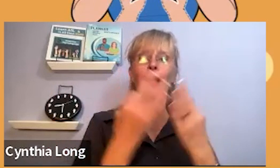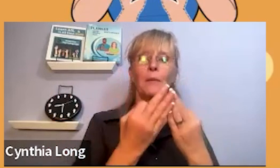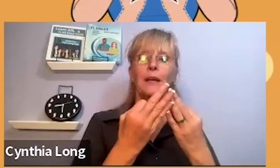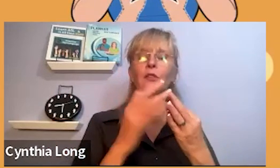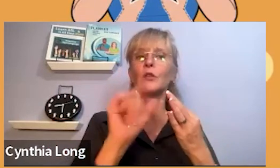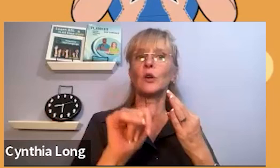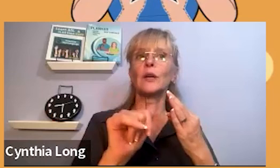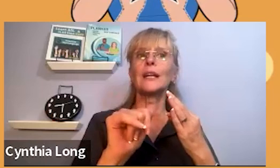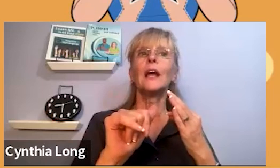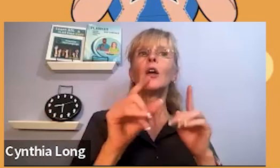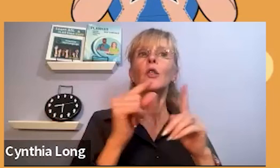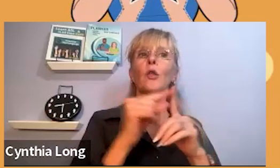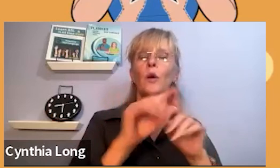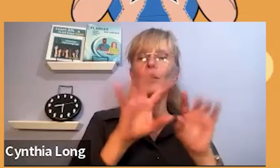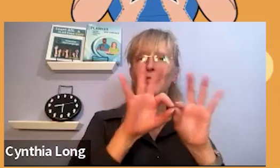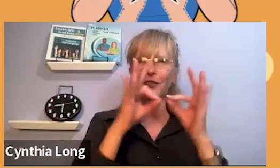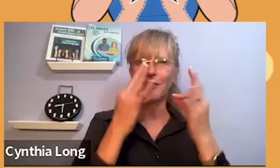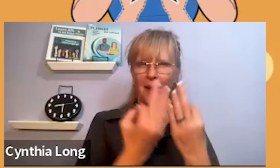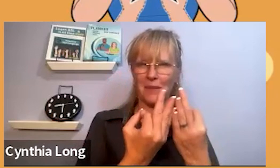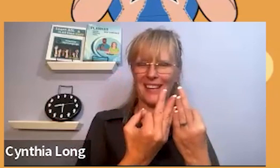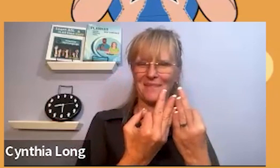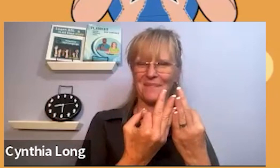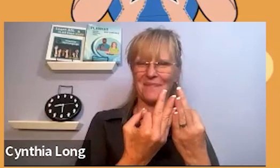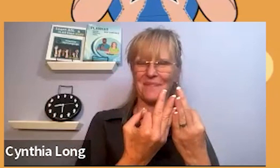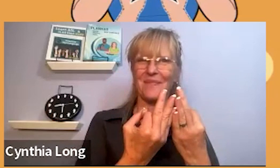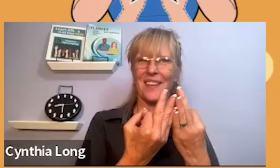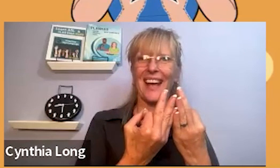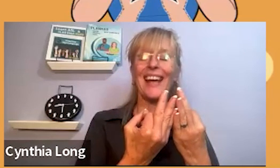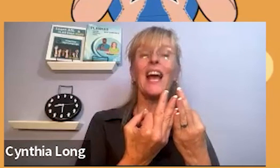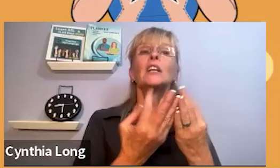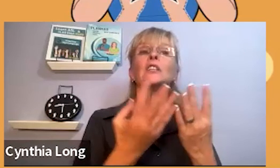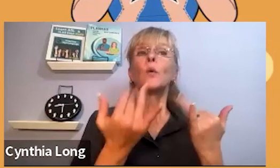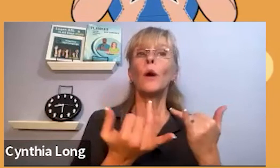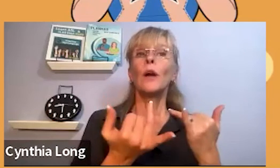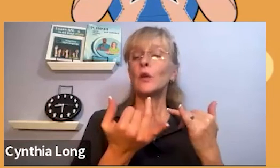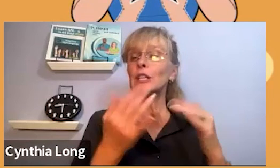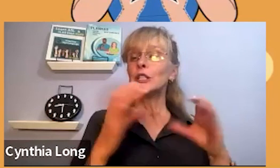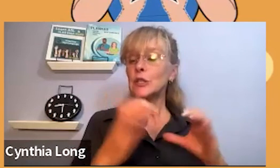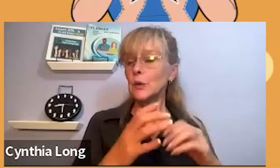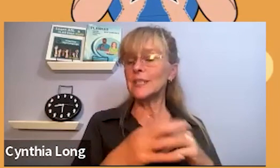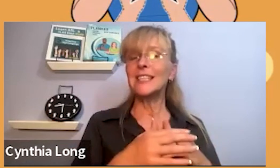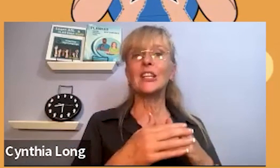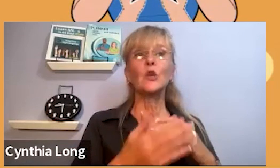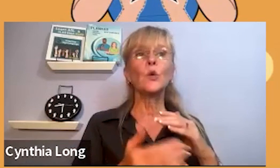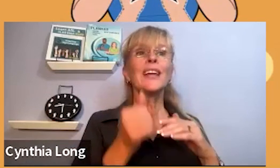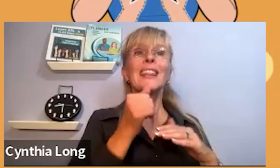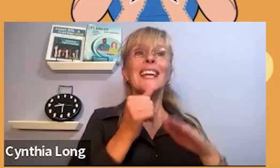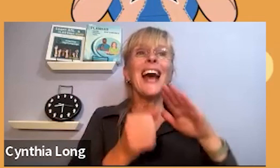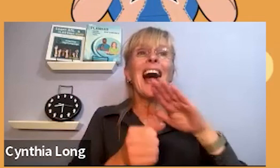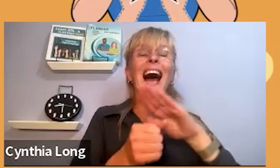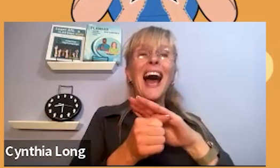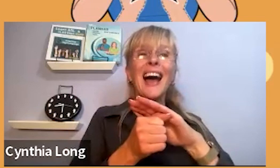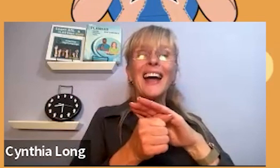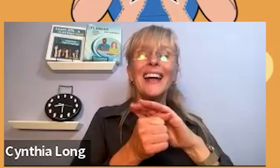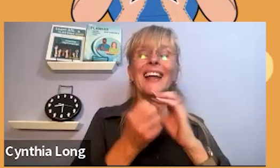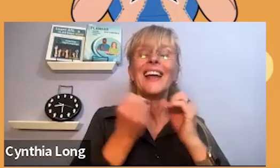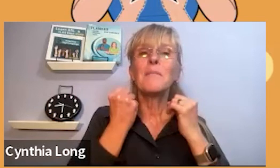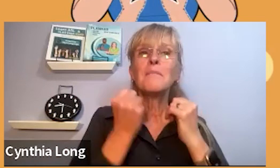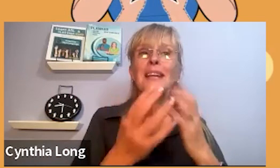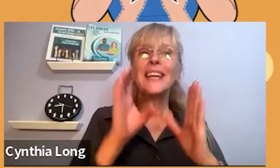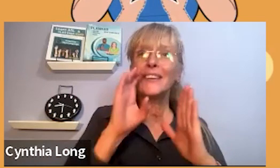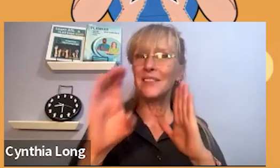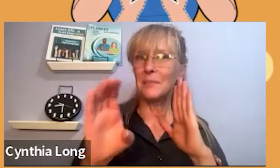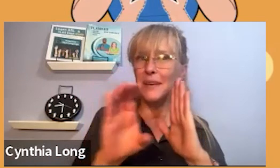assign one family and they're learning the word for family. Okay, so what you can do is then you can then